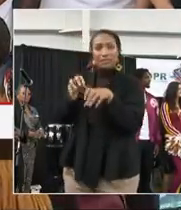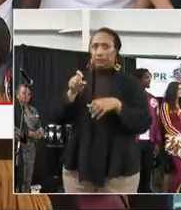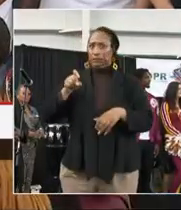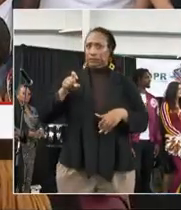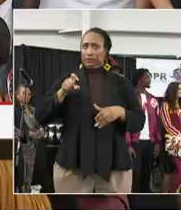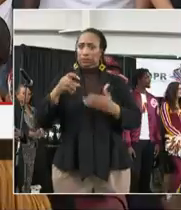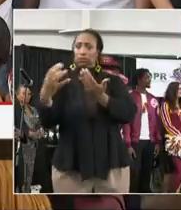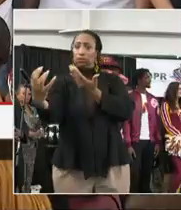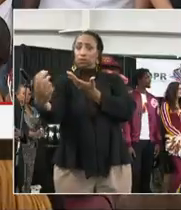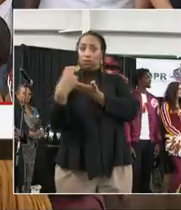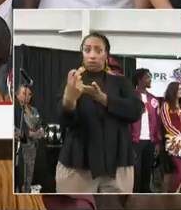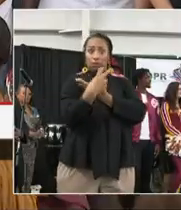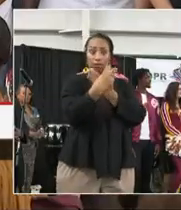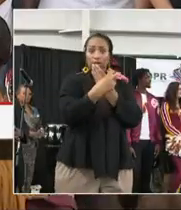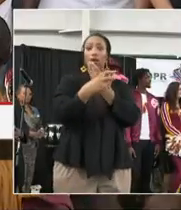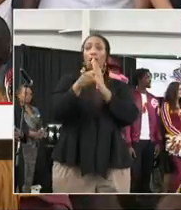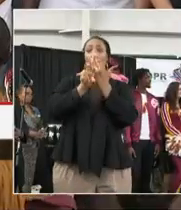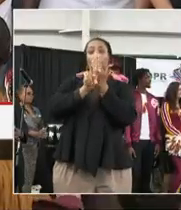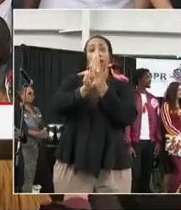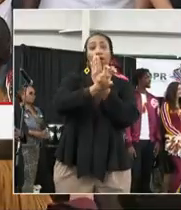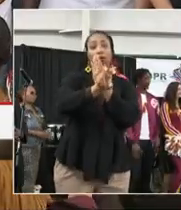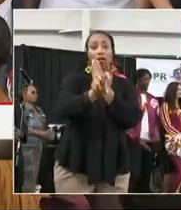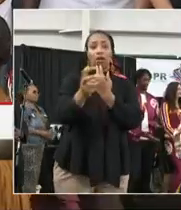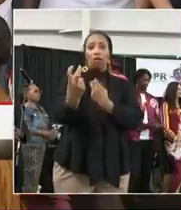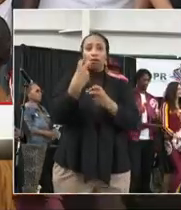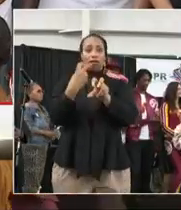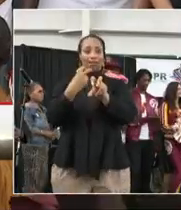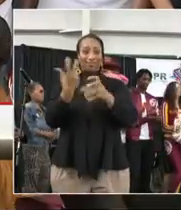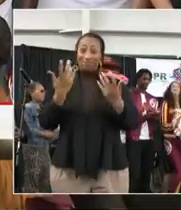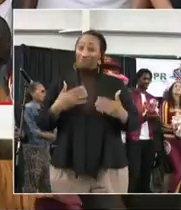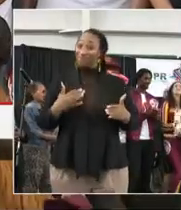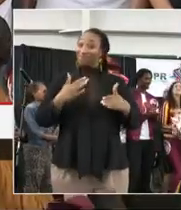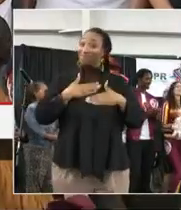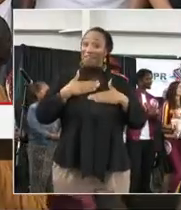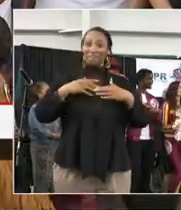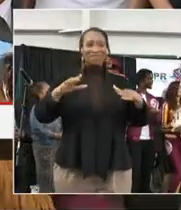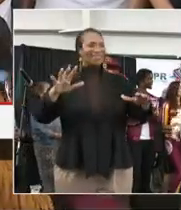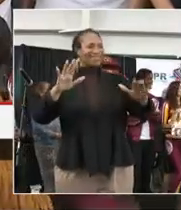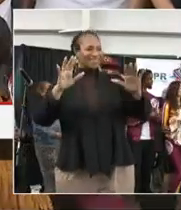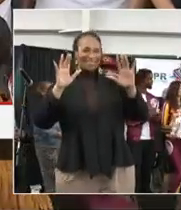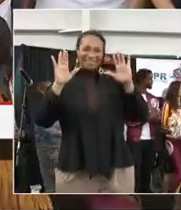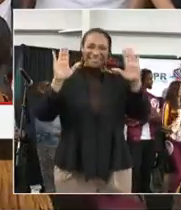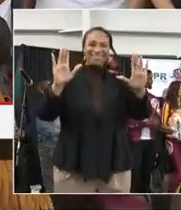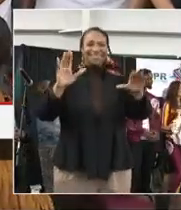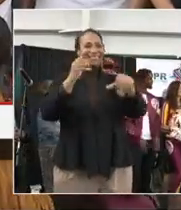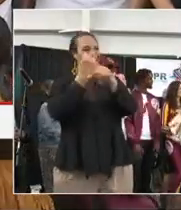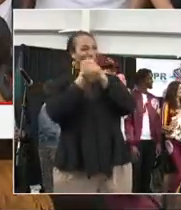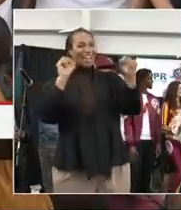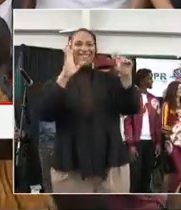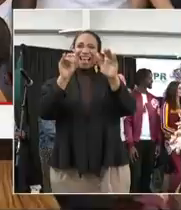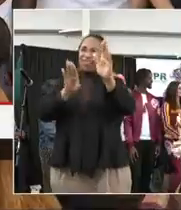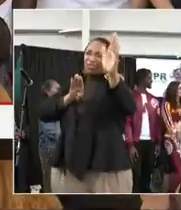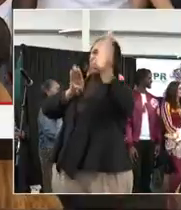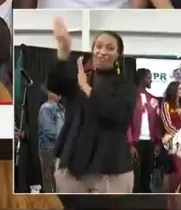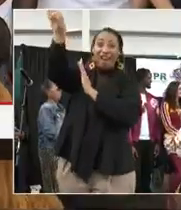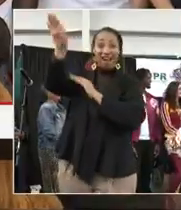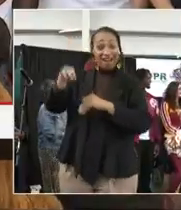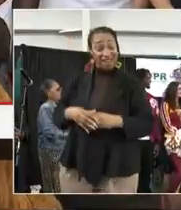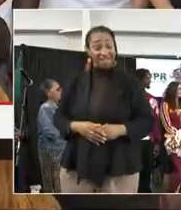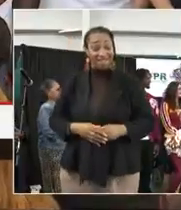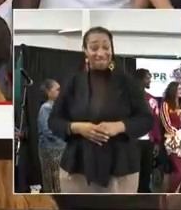happy, safe, and thriving. And you, our 50, 60, 70, 80,